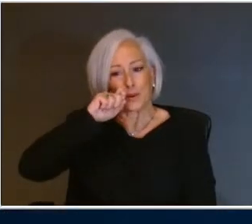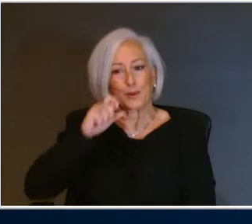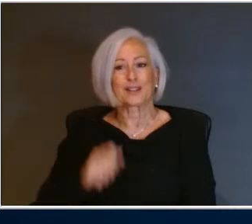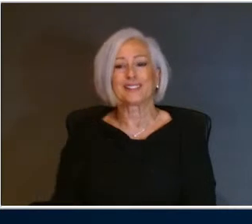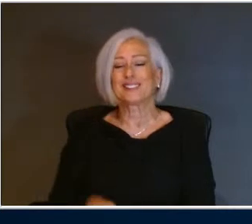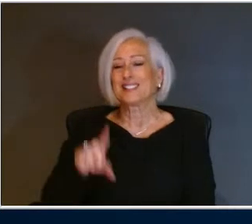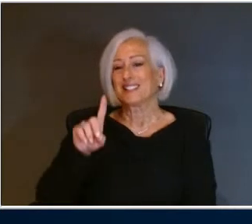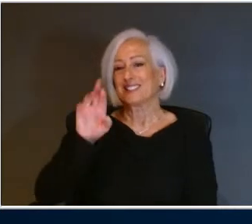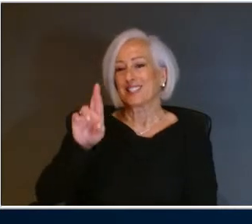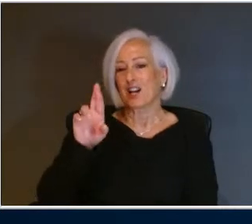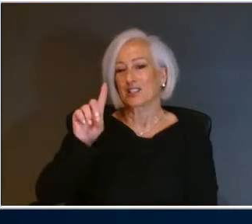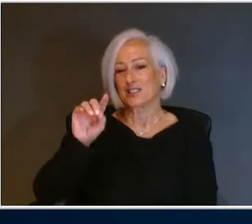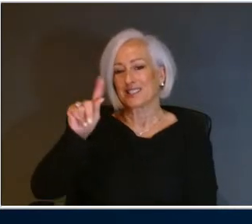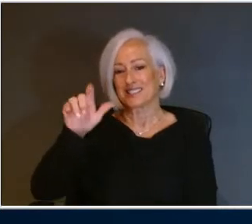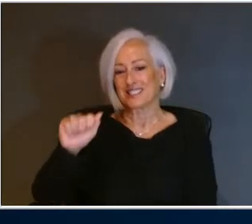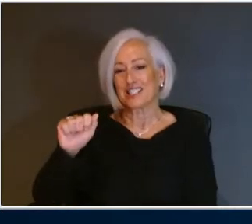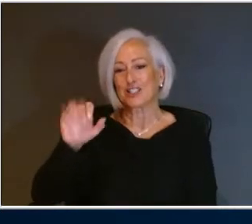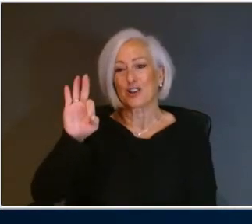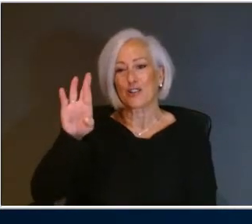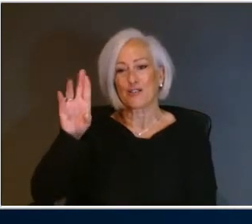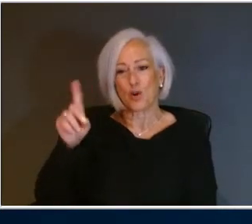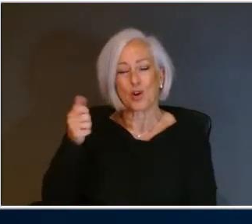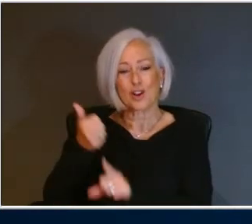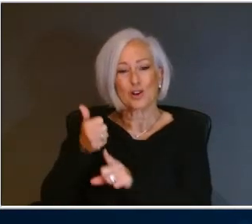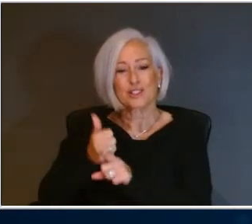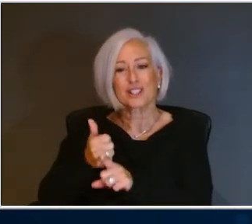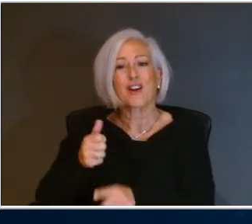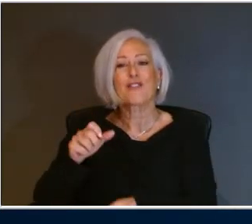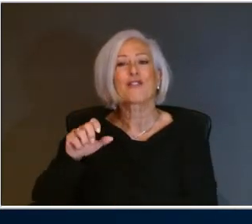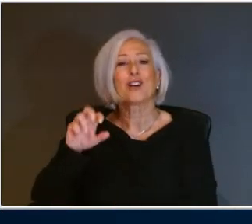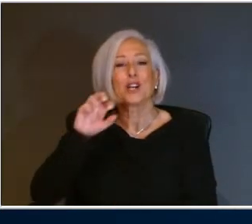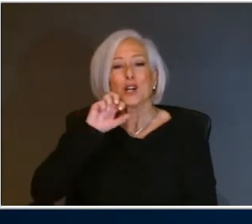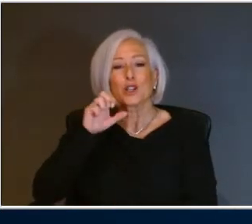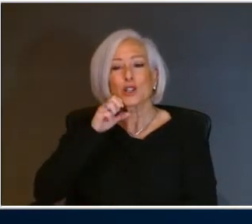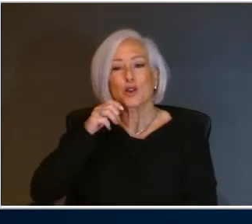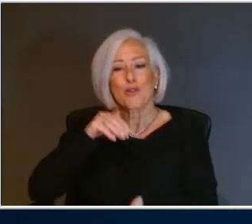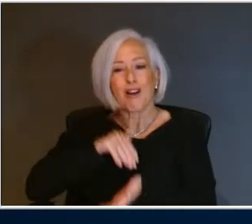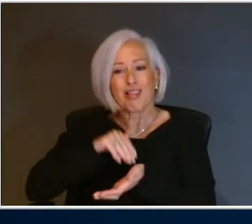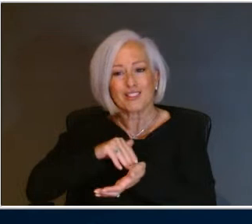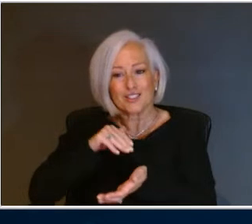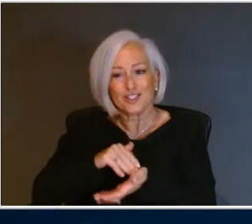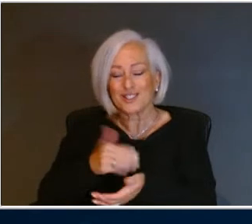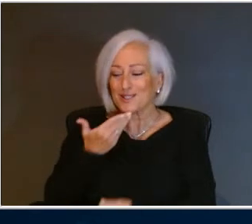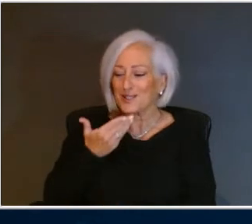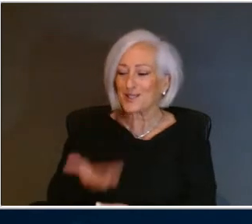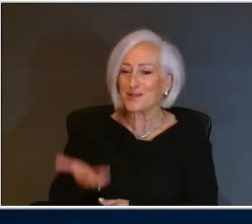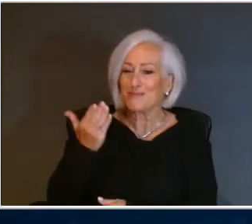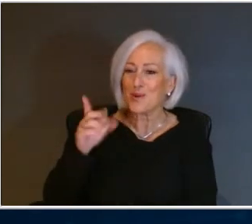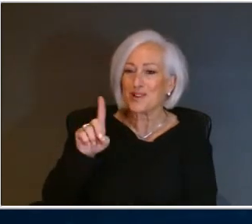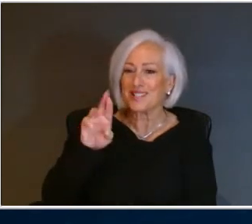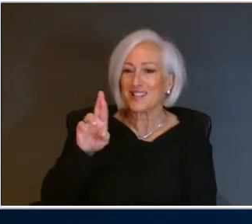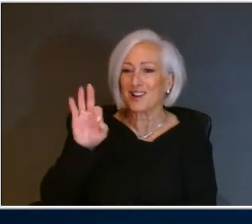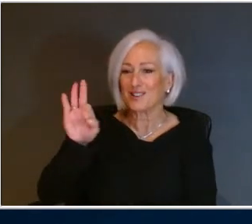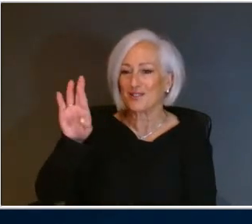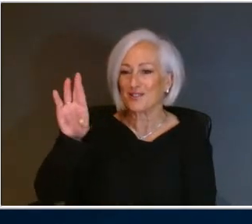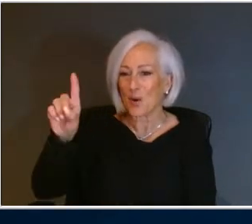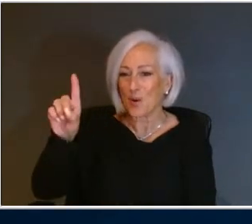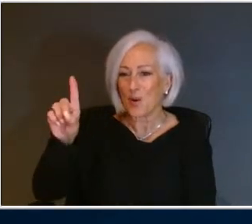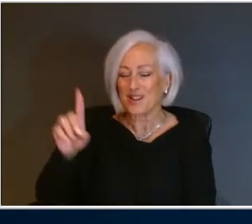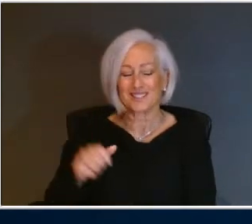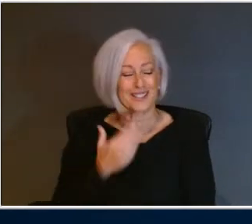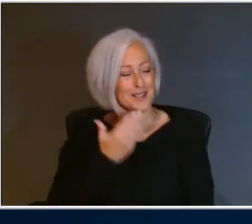is a neurologist with the University of Kansas Health System. Dr. Ford, good morning. Good morning. So this